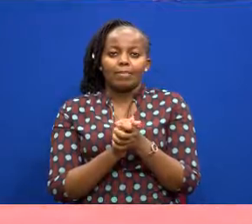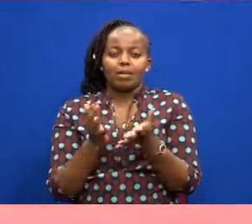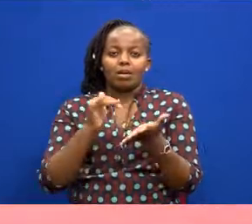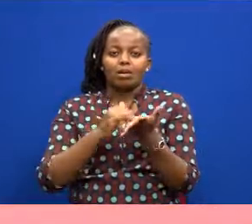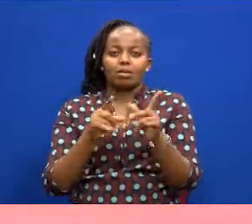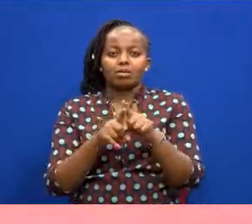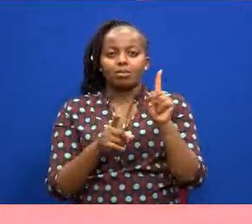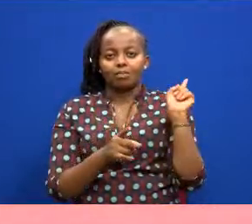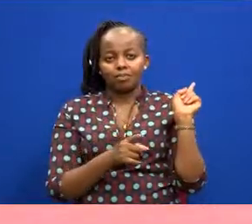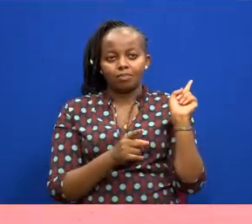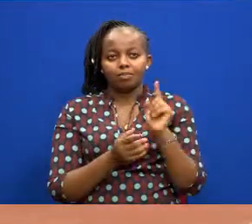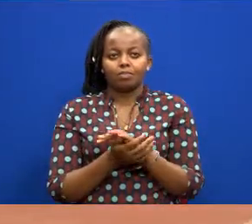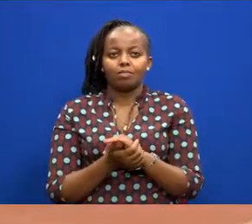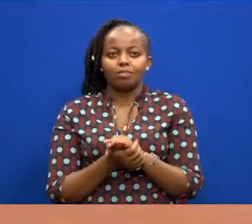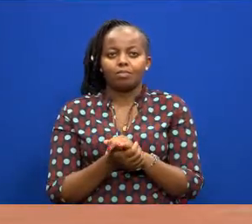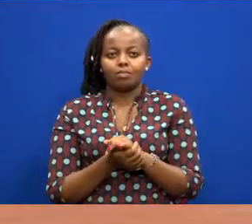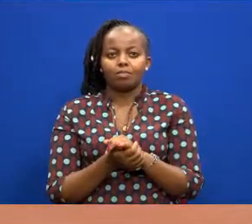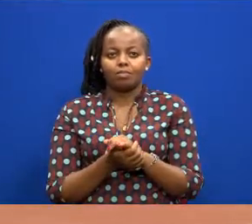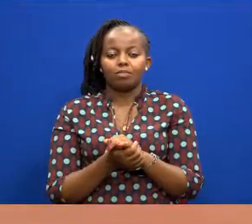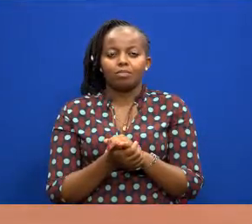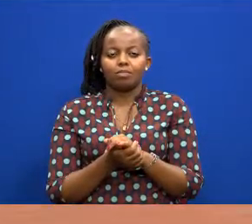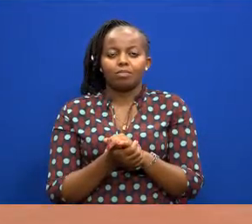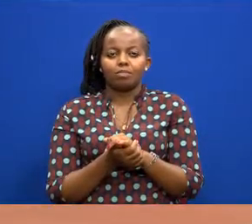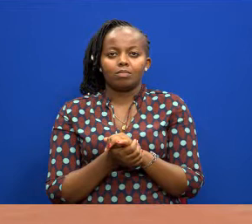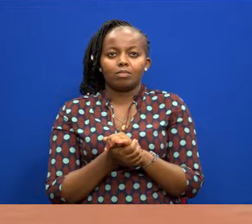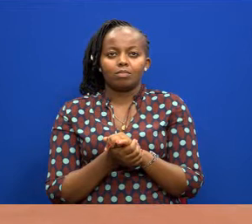one foot at the back. Stretch your quad.